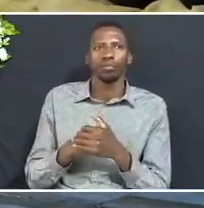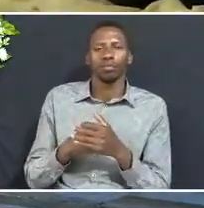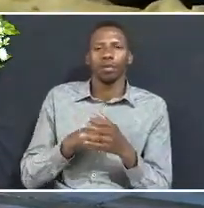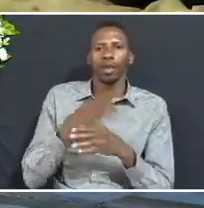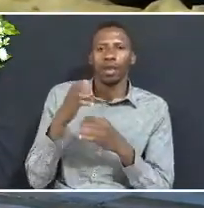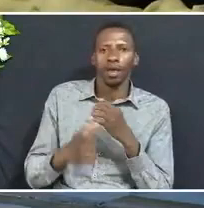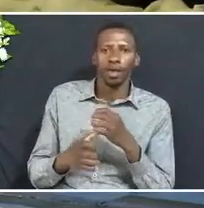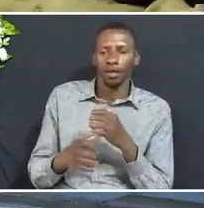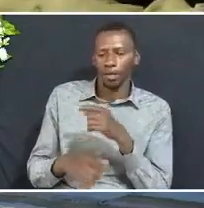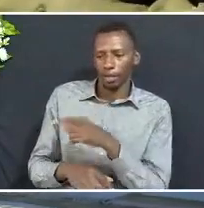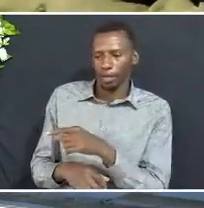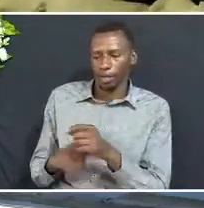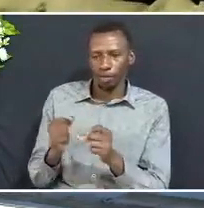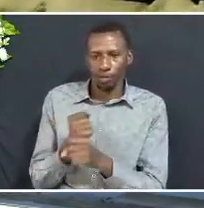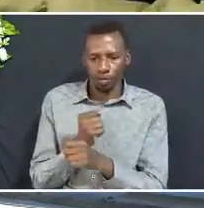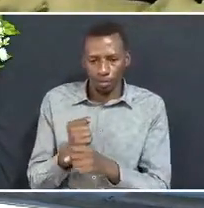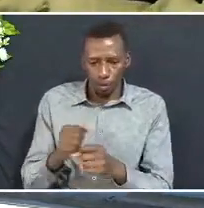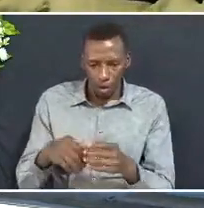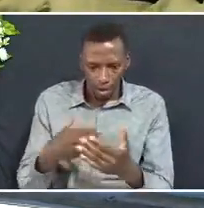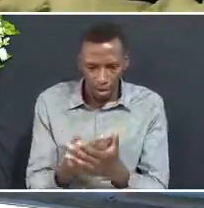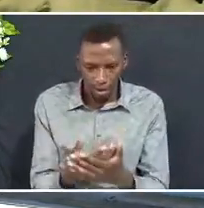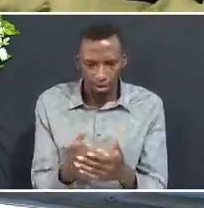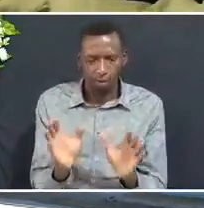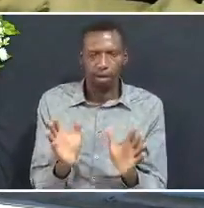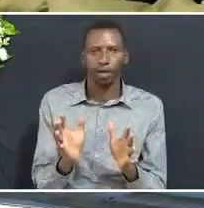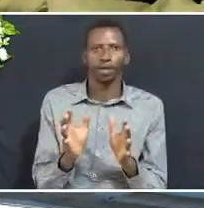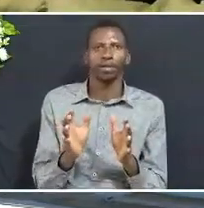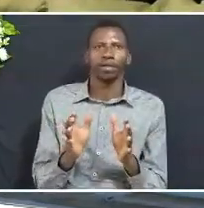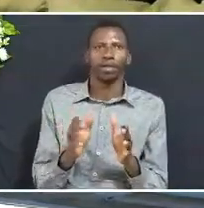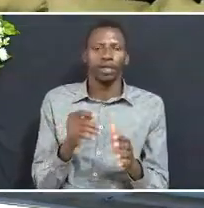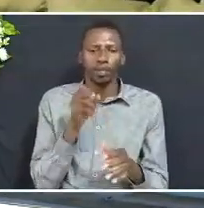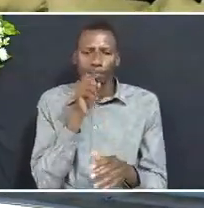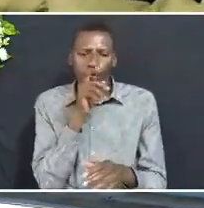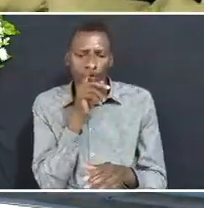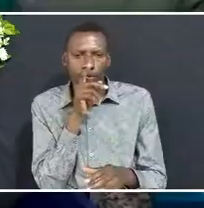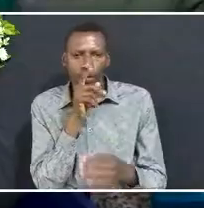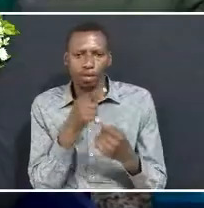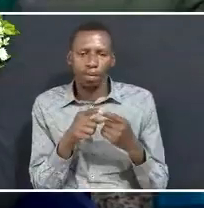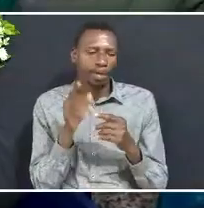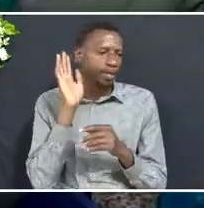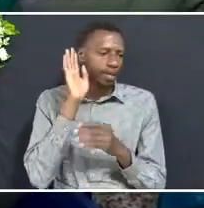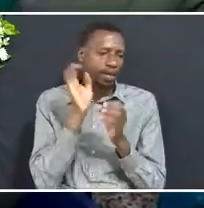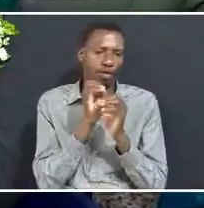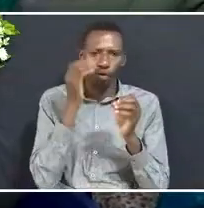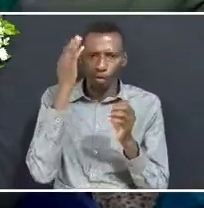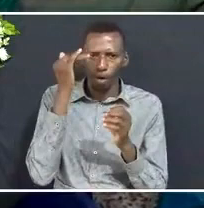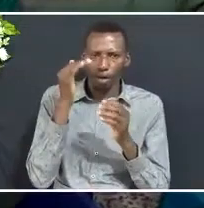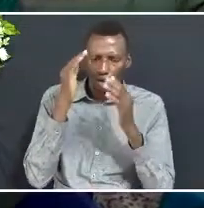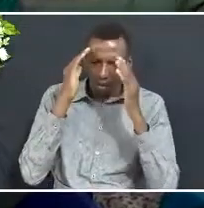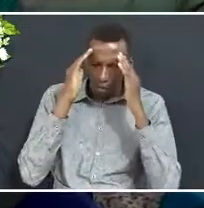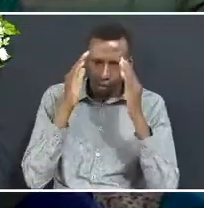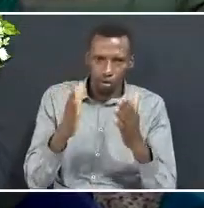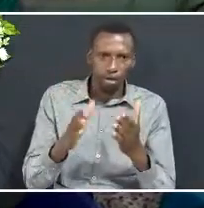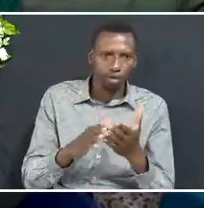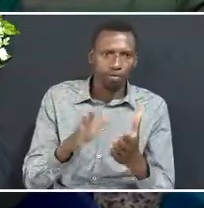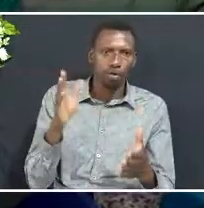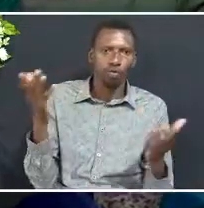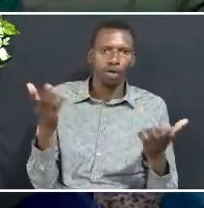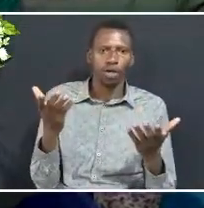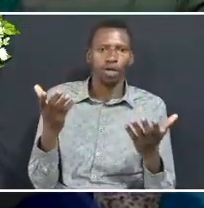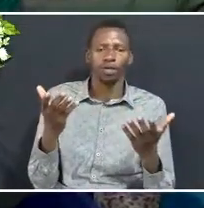able to catch up with. He cried, but it's like they could not hear because they were interested with the fellowship at the potluck. You